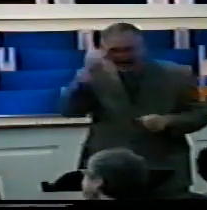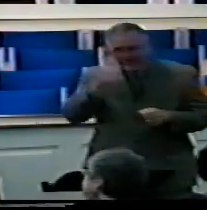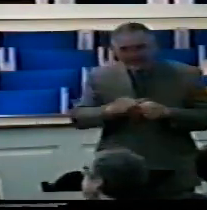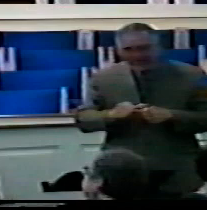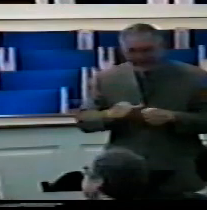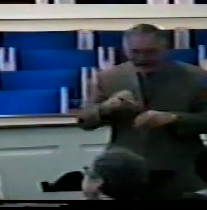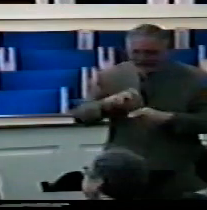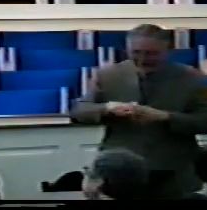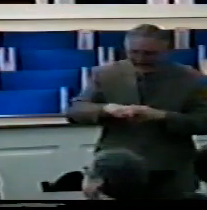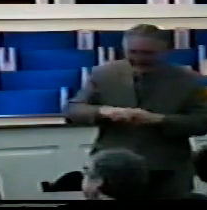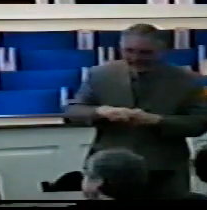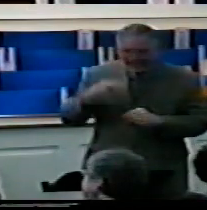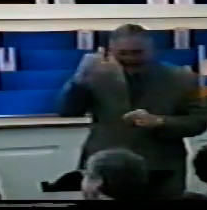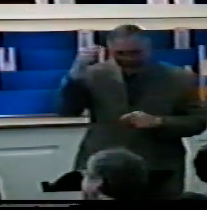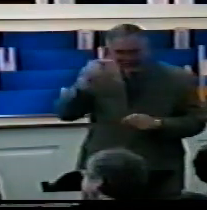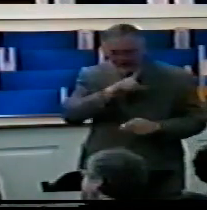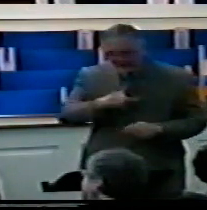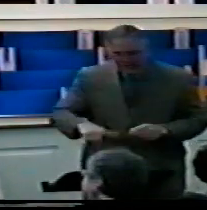there, I thought, now, Lord,